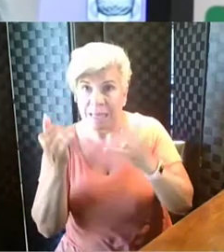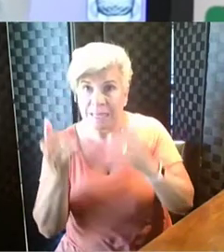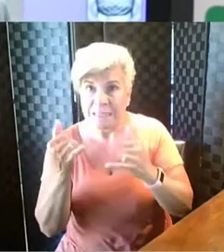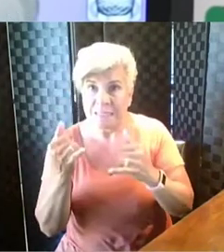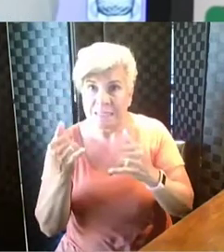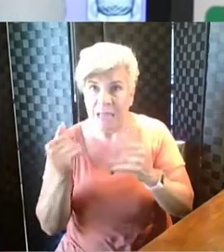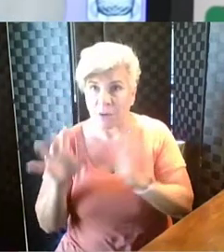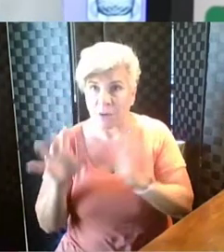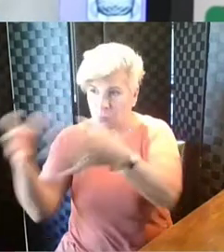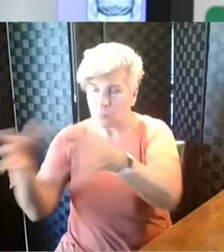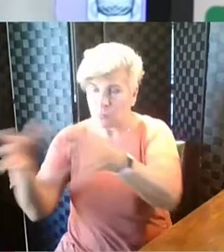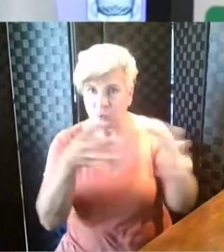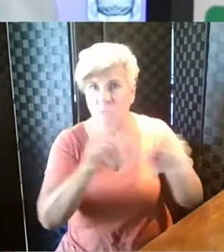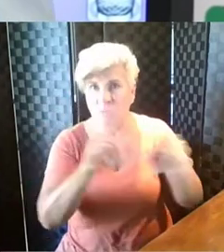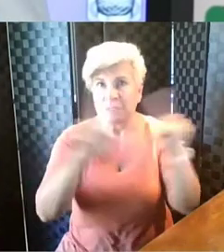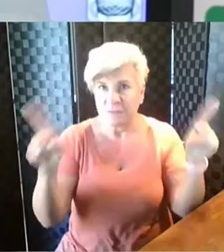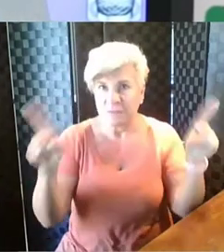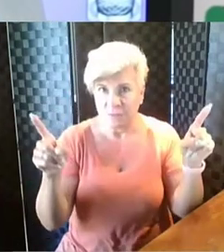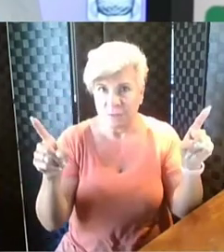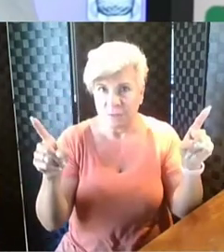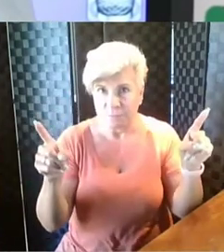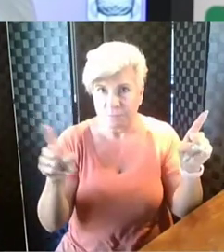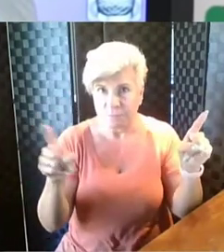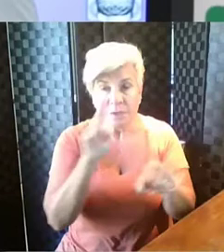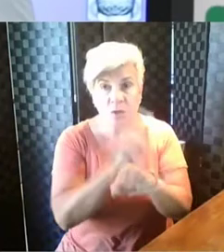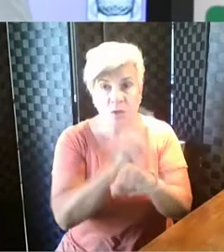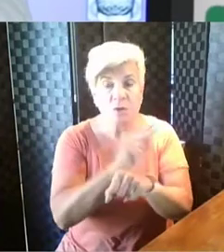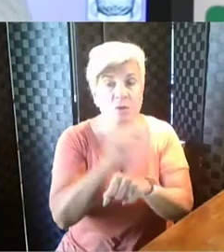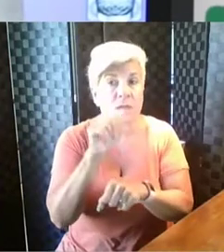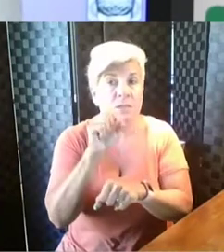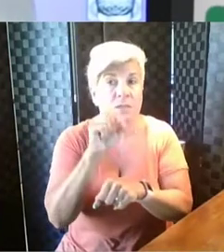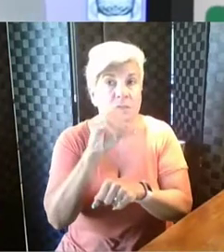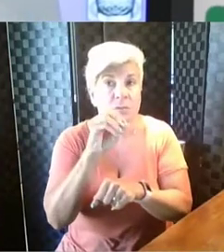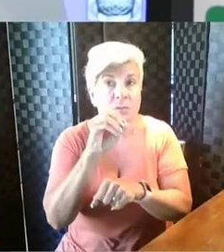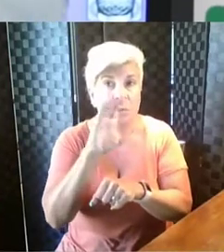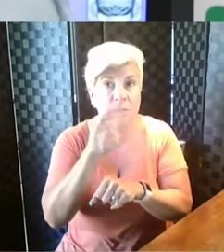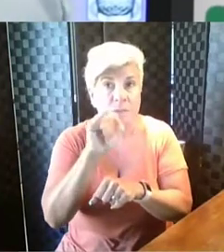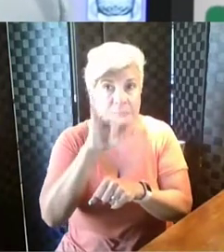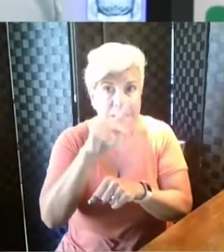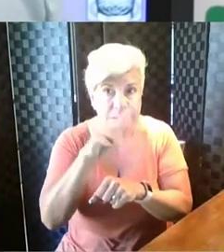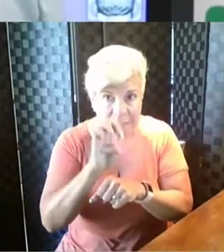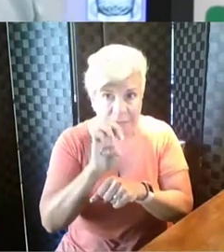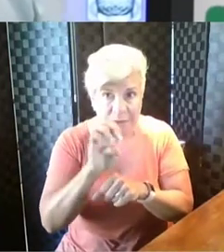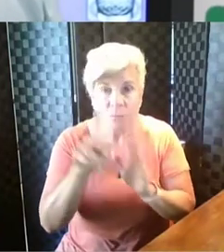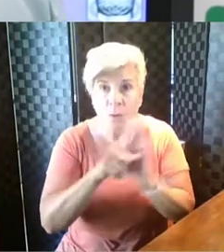my numbers differently? So I'm going to use that associative property again, but I'm going to do a different group.